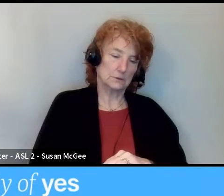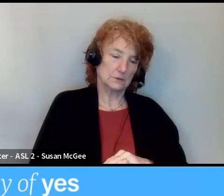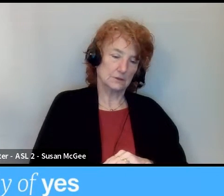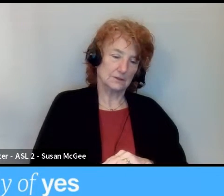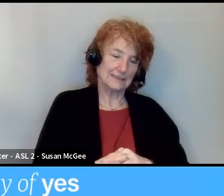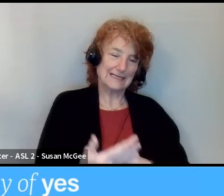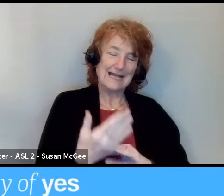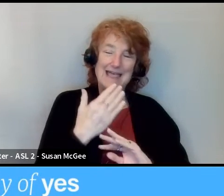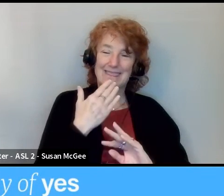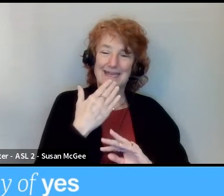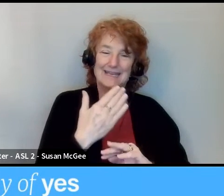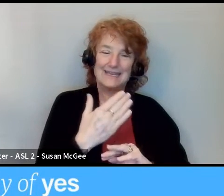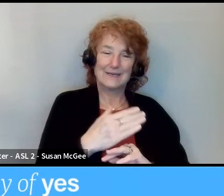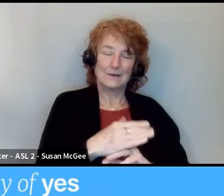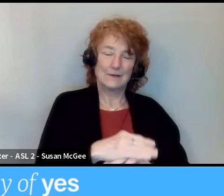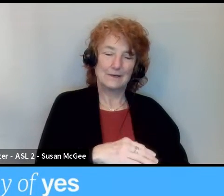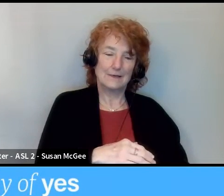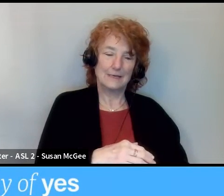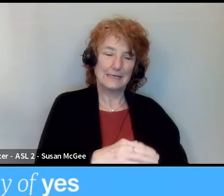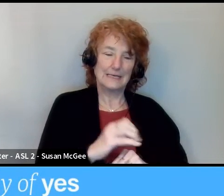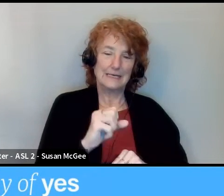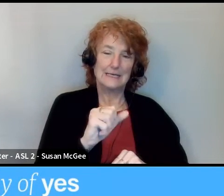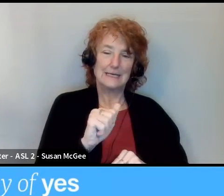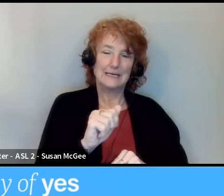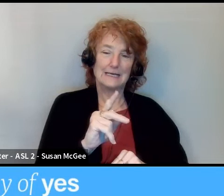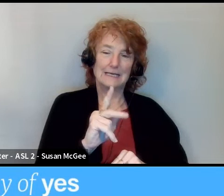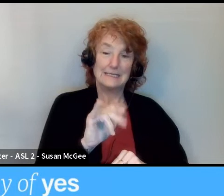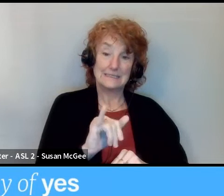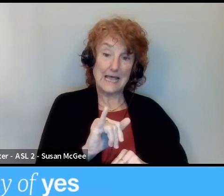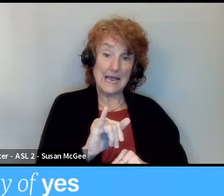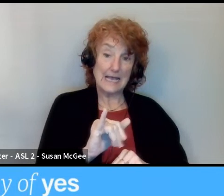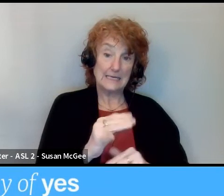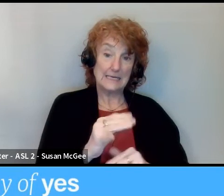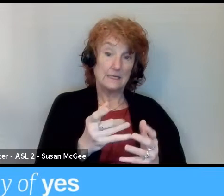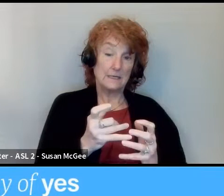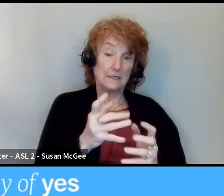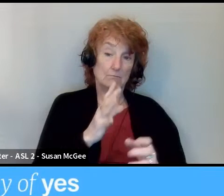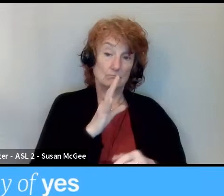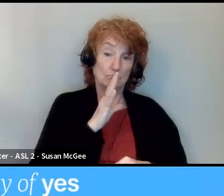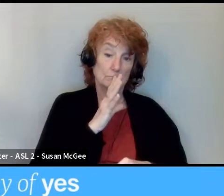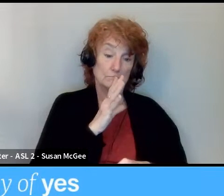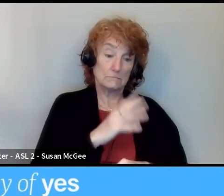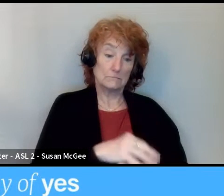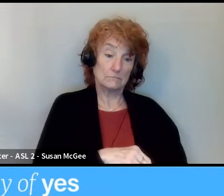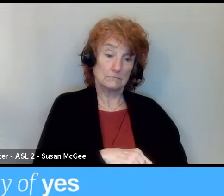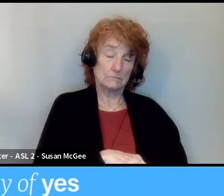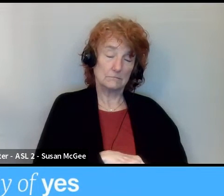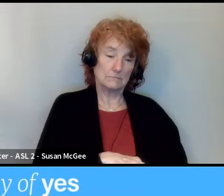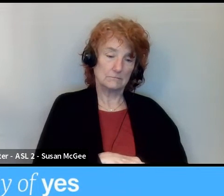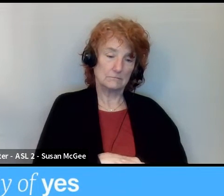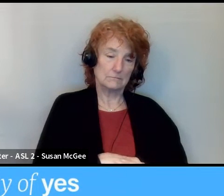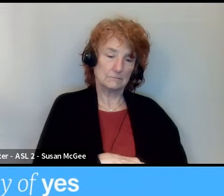Thank you. Sandy Sakata, do you want to come off mic and join the conversation?